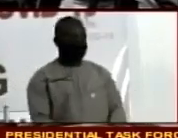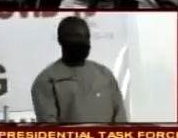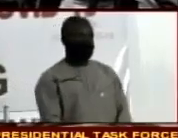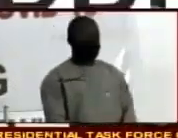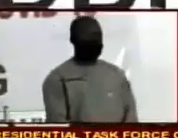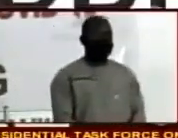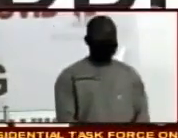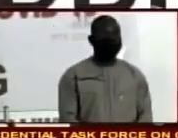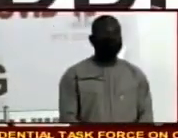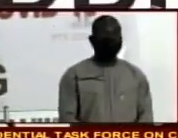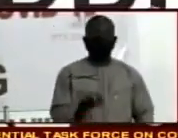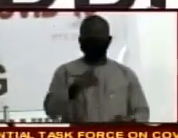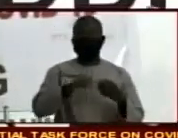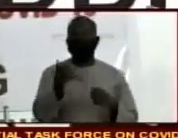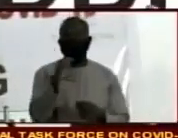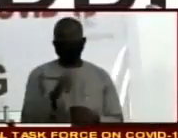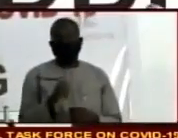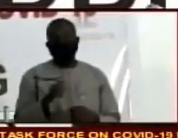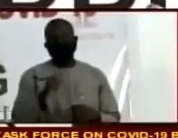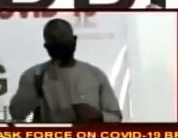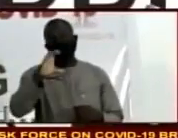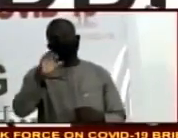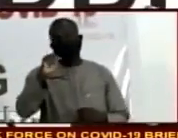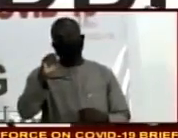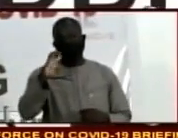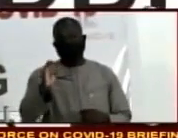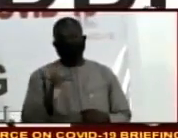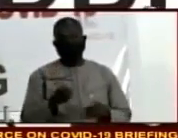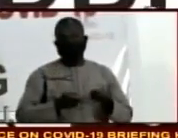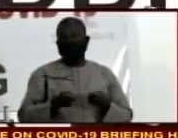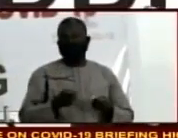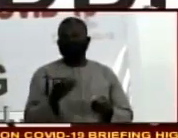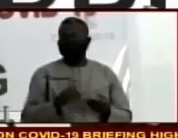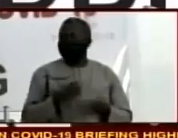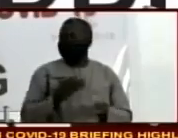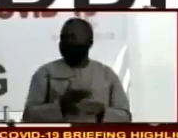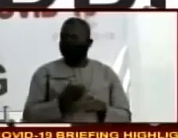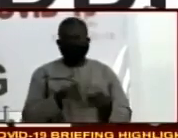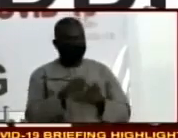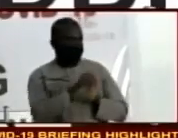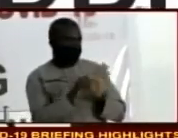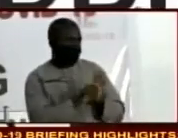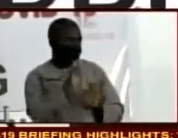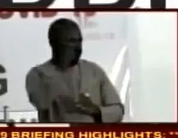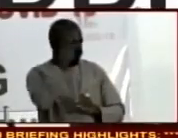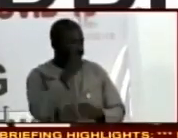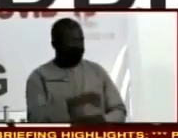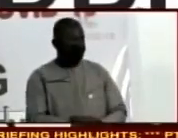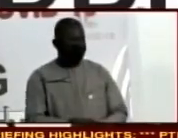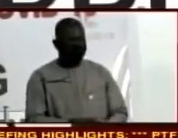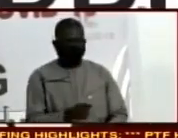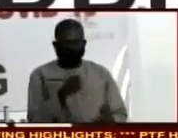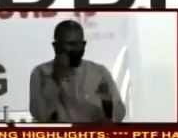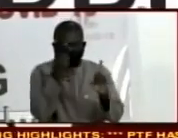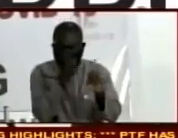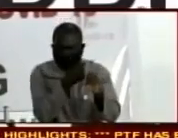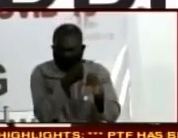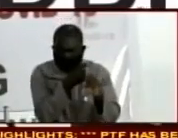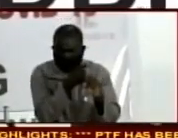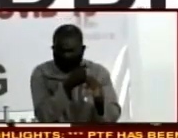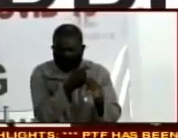In terms of case management, we would like to again appeal to state governments, particularly those who are yet